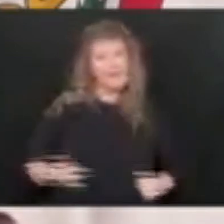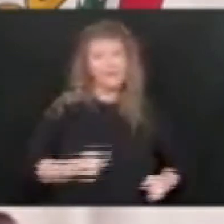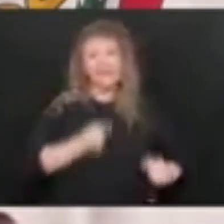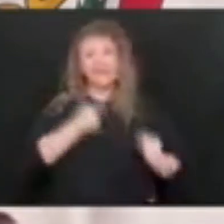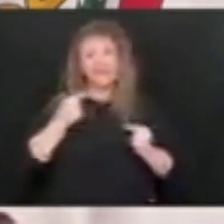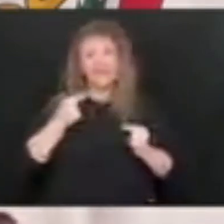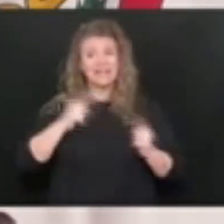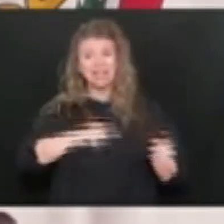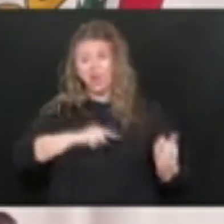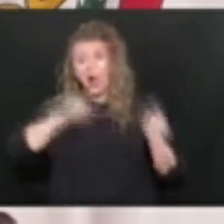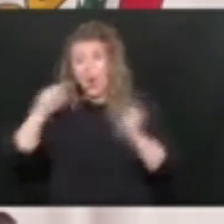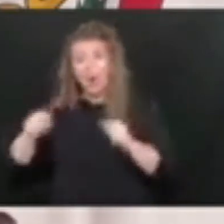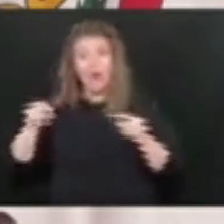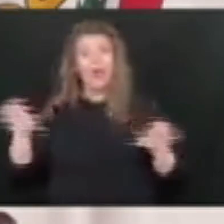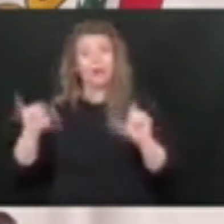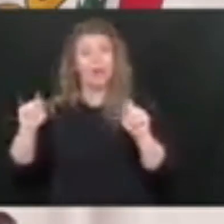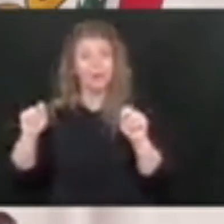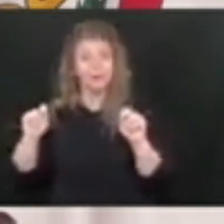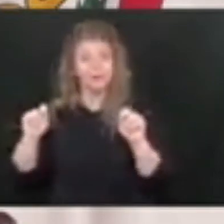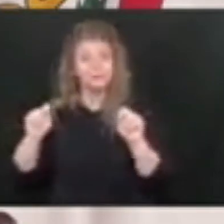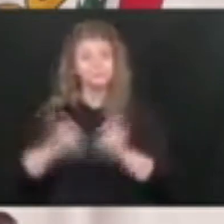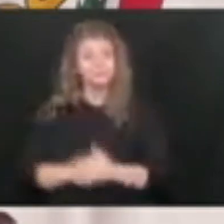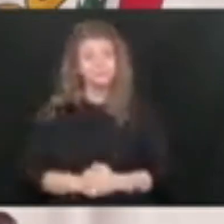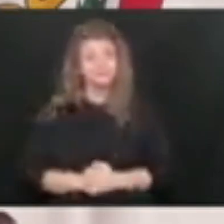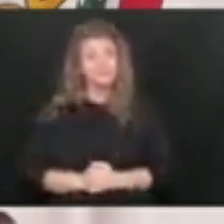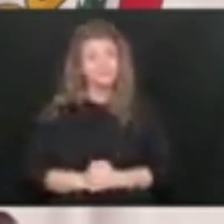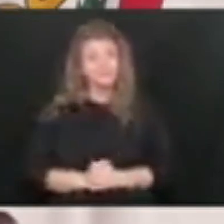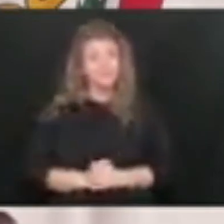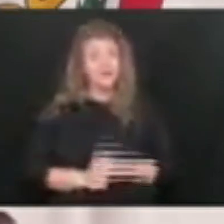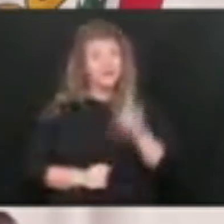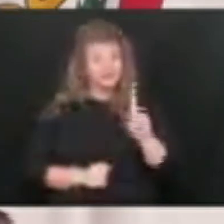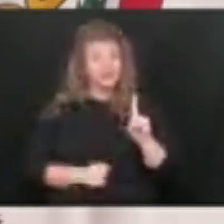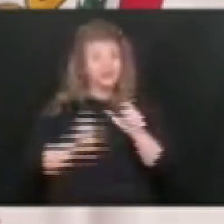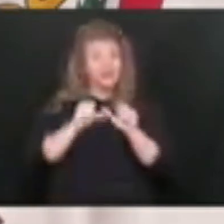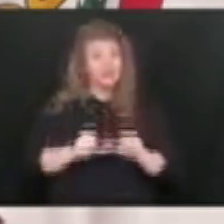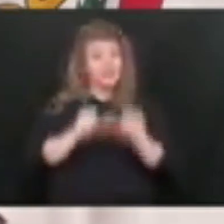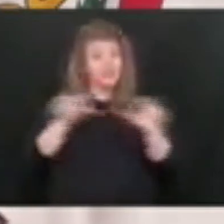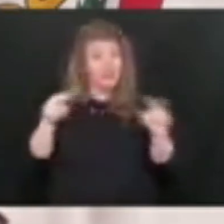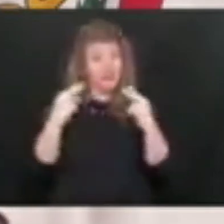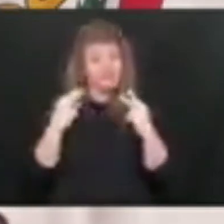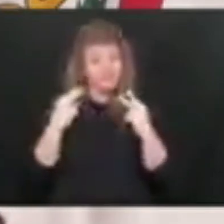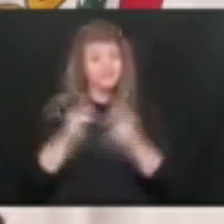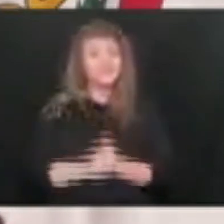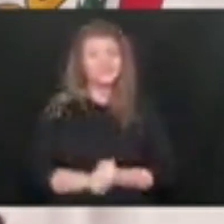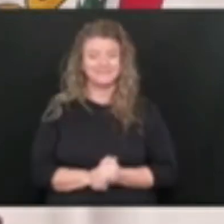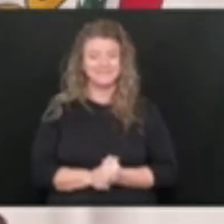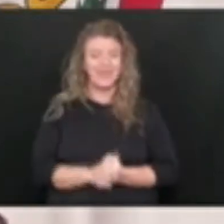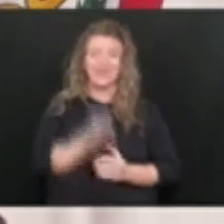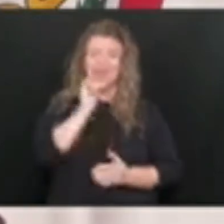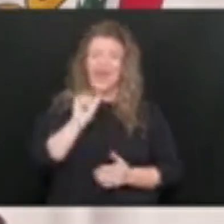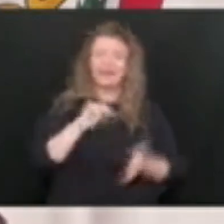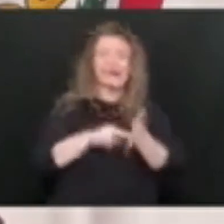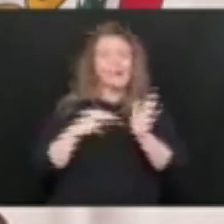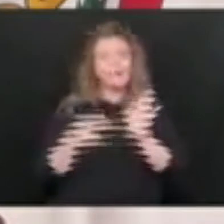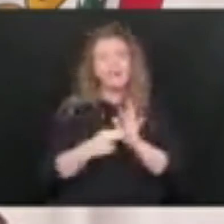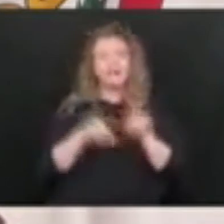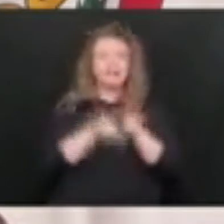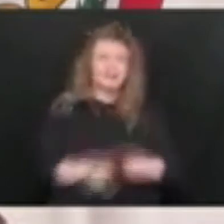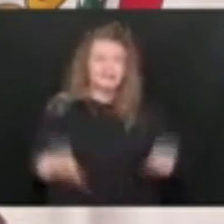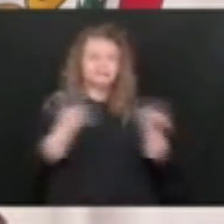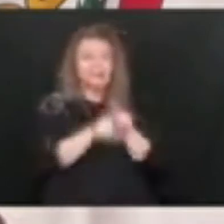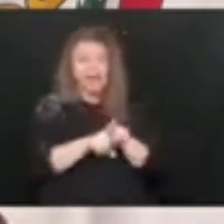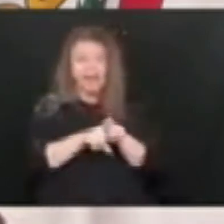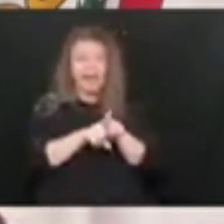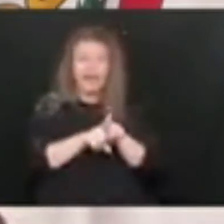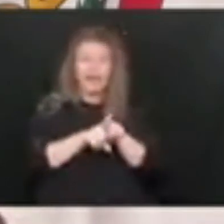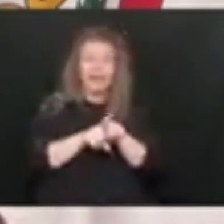and step up. Now just think with me just one second, and I don't mean to be on a soapbox here, but I've got to